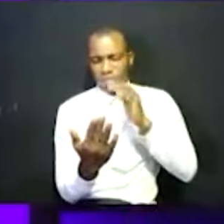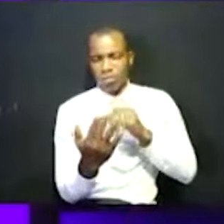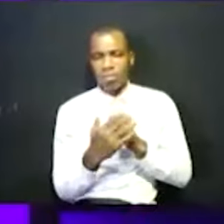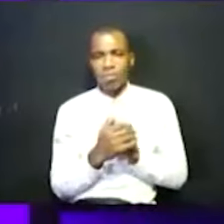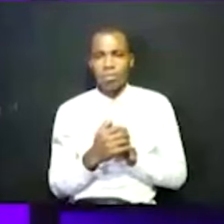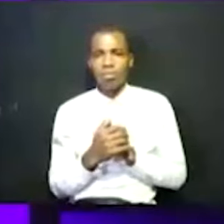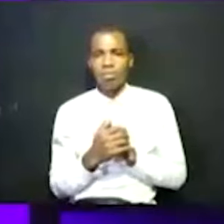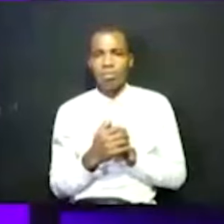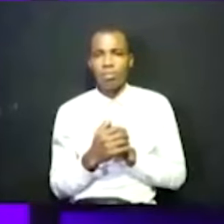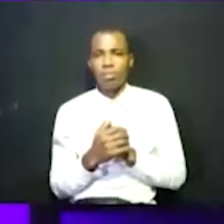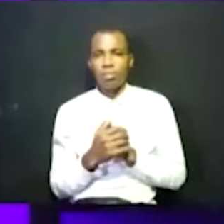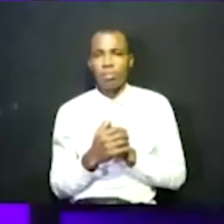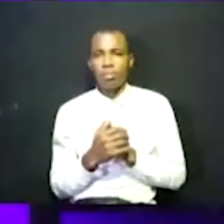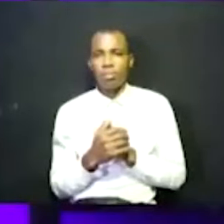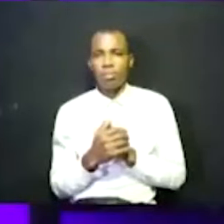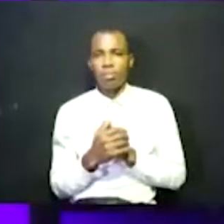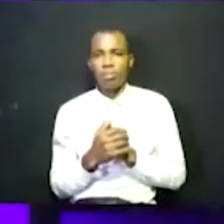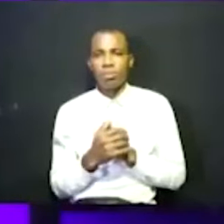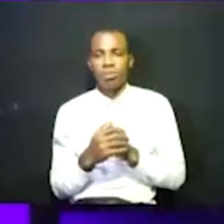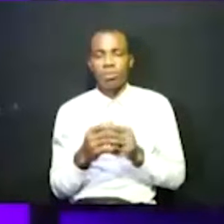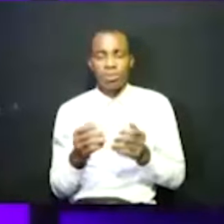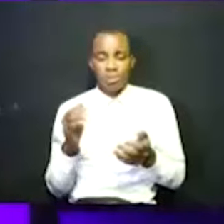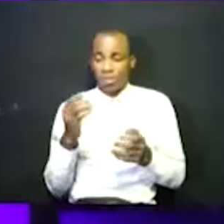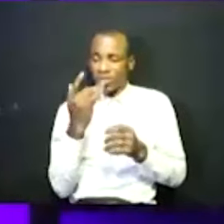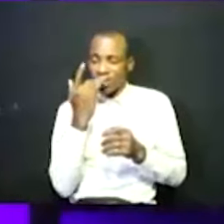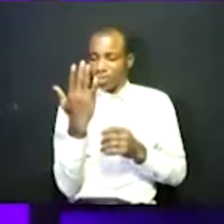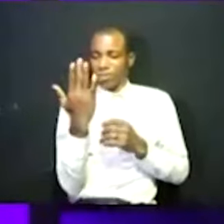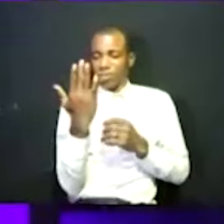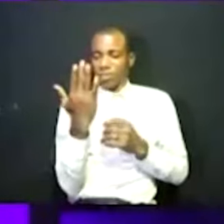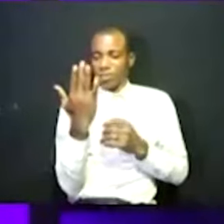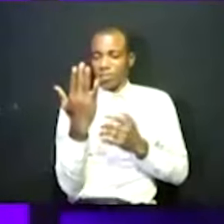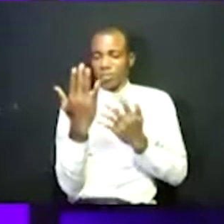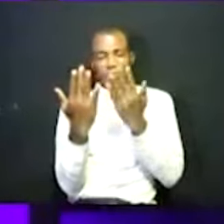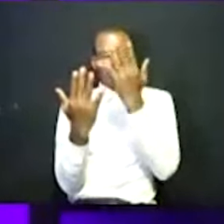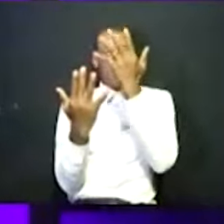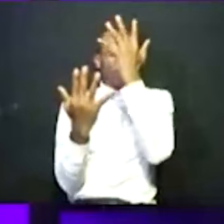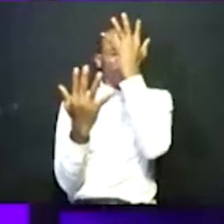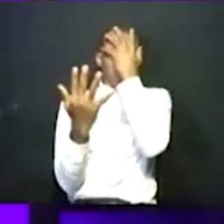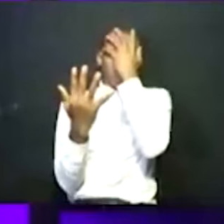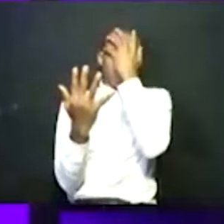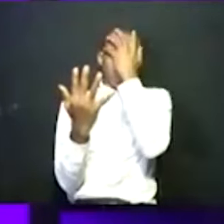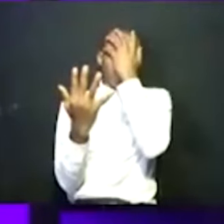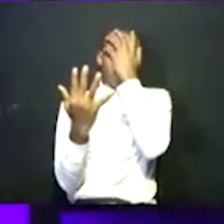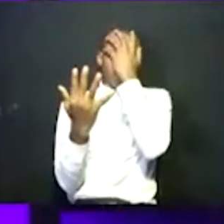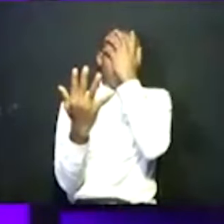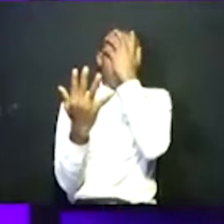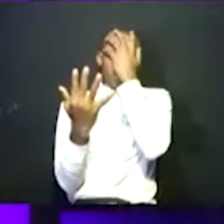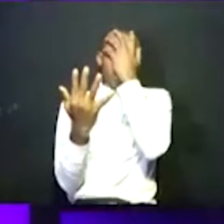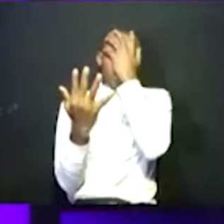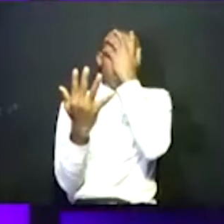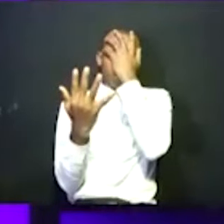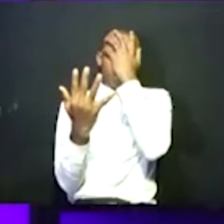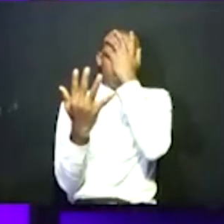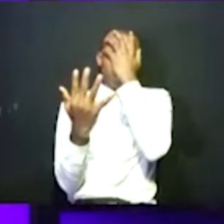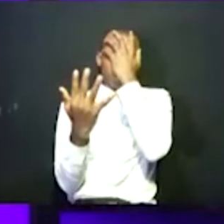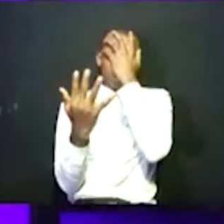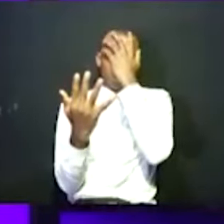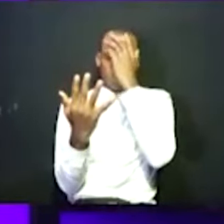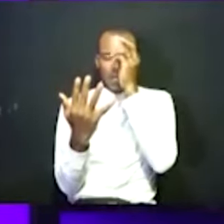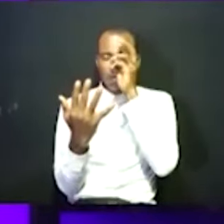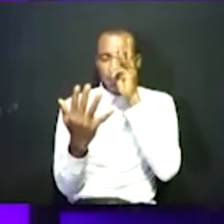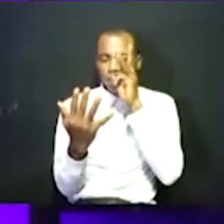He covered his face with his hands and started sobbing like a baby. The